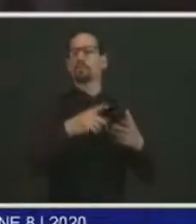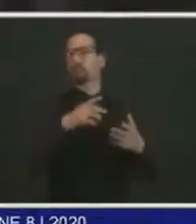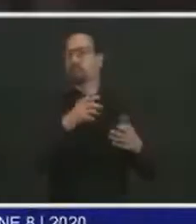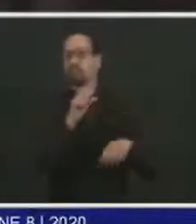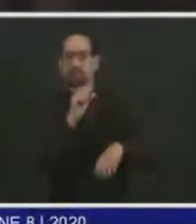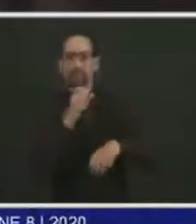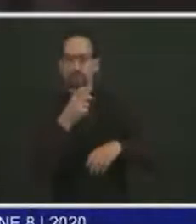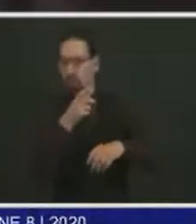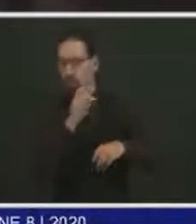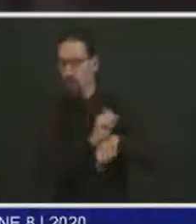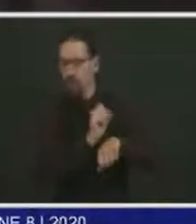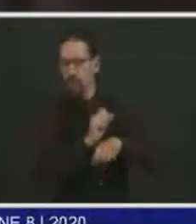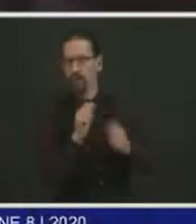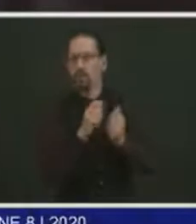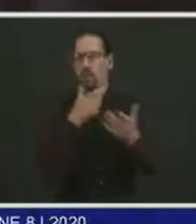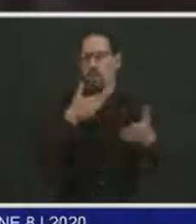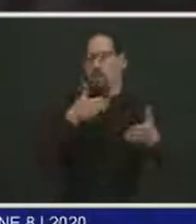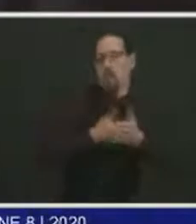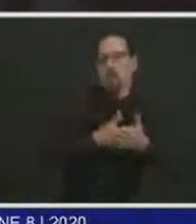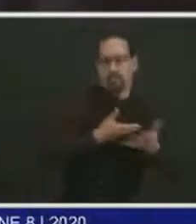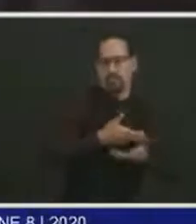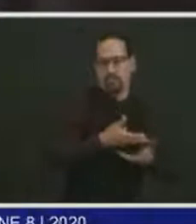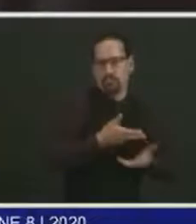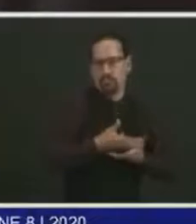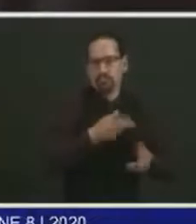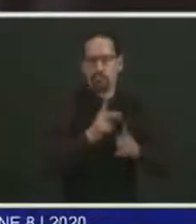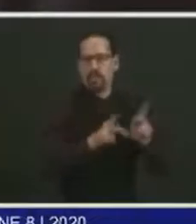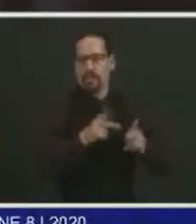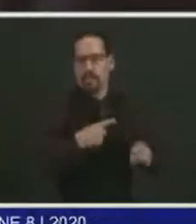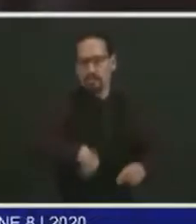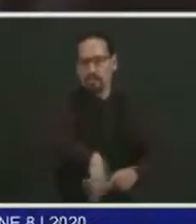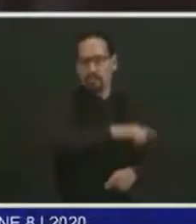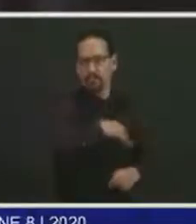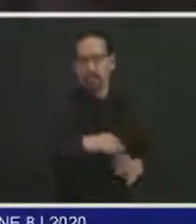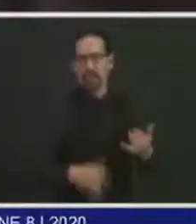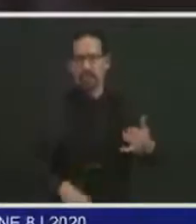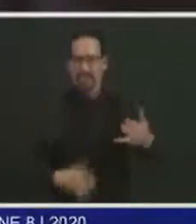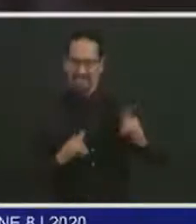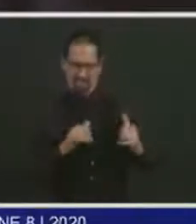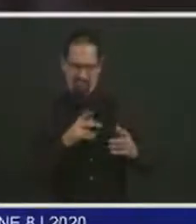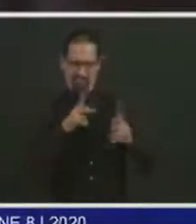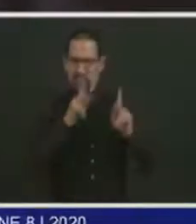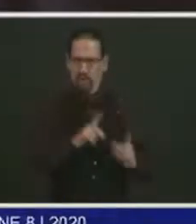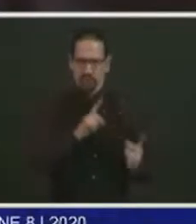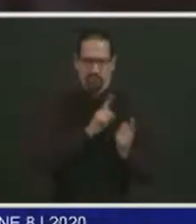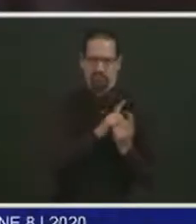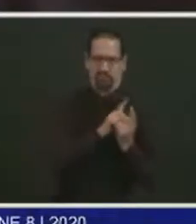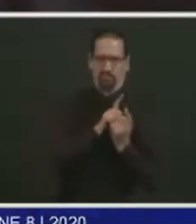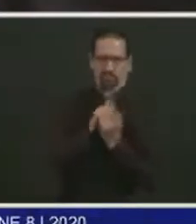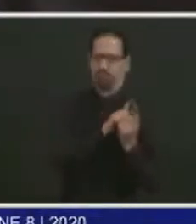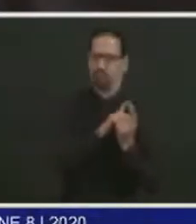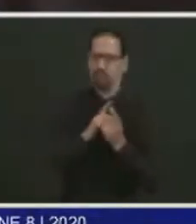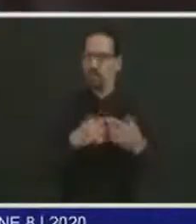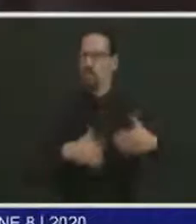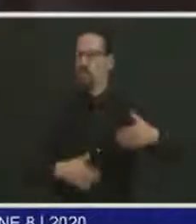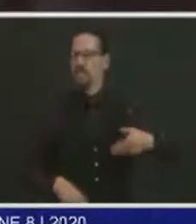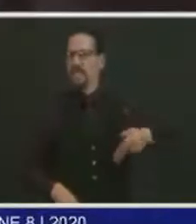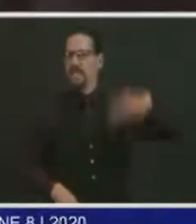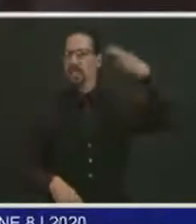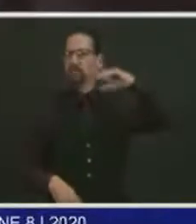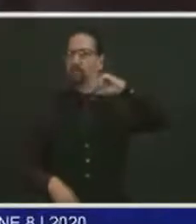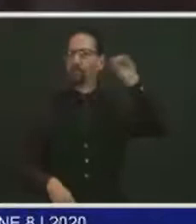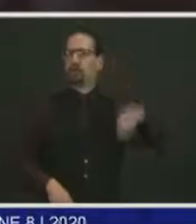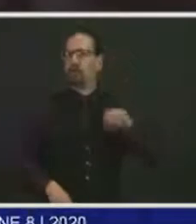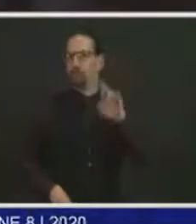landscape among those workers who are high contact workers. We recognize that this is just a sampling of the different types